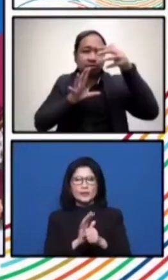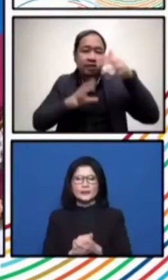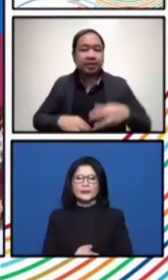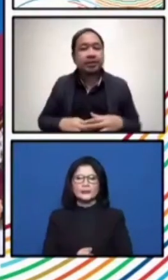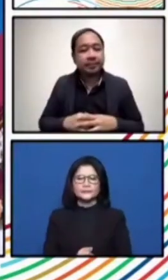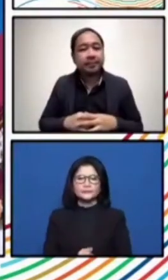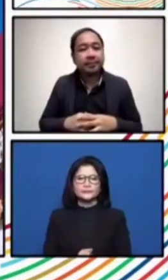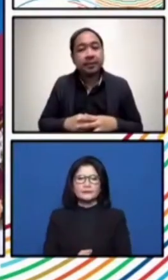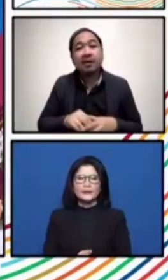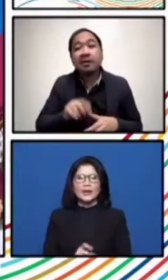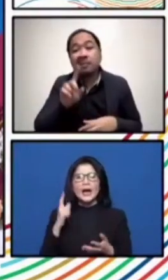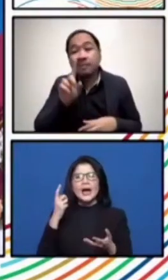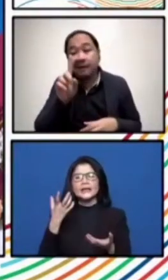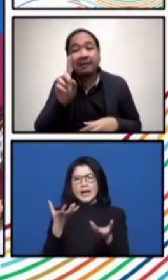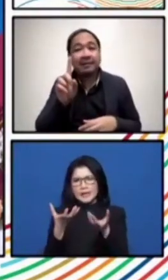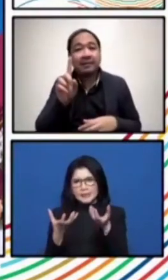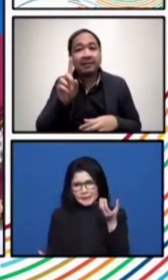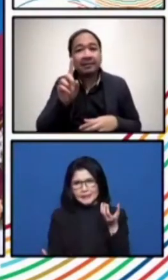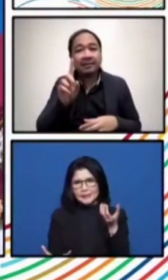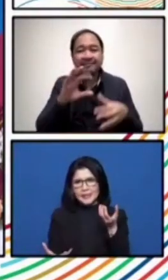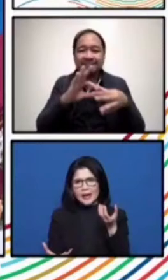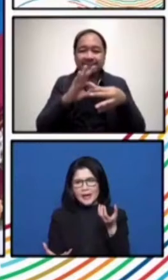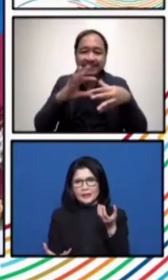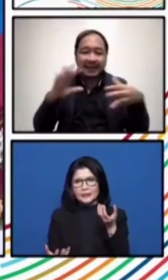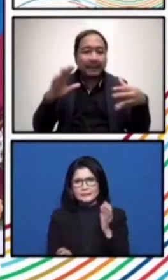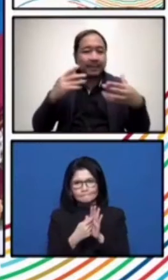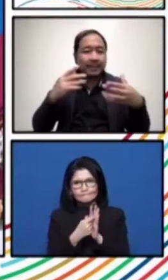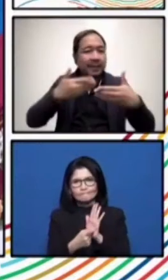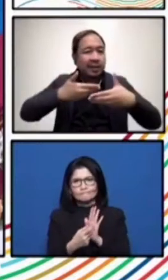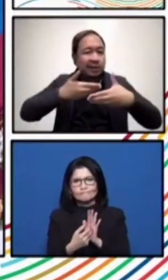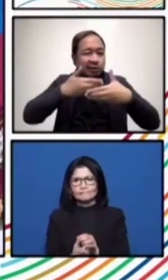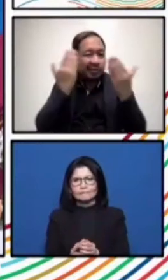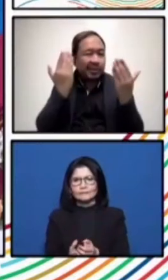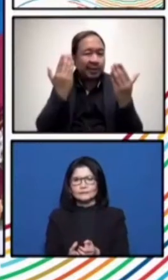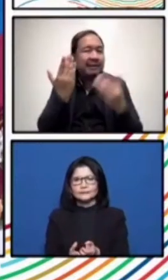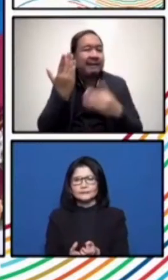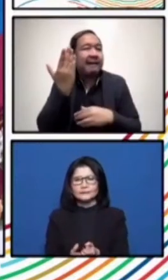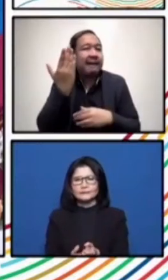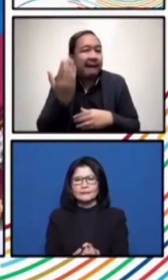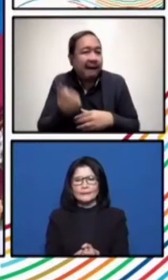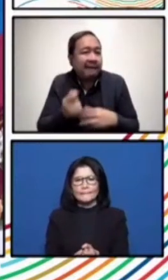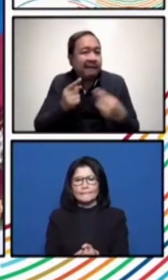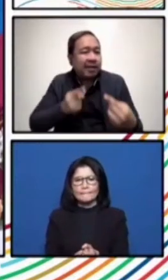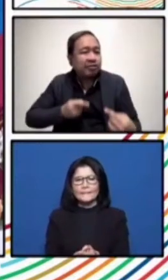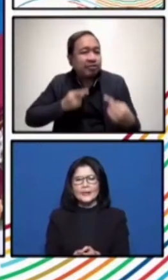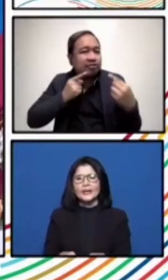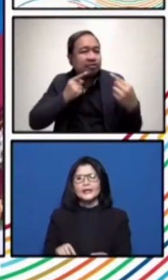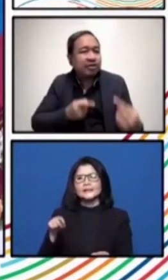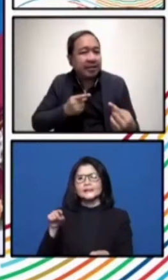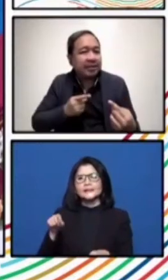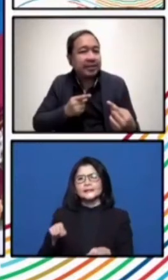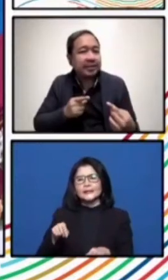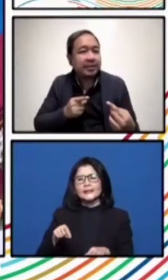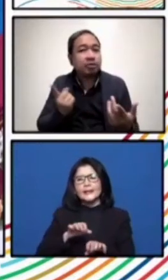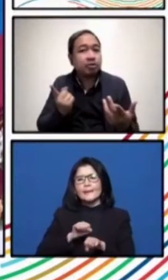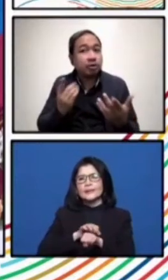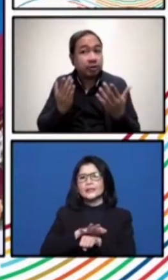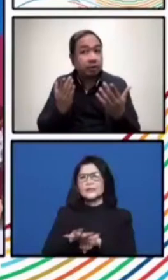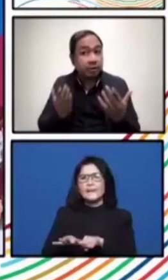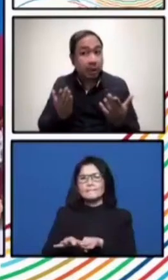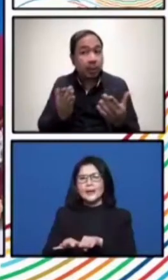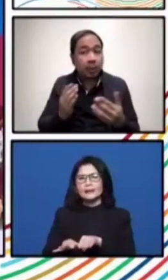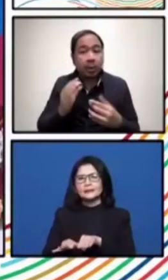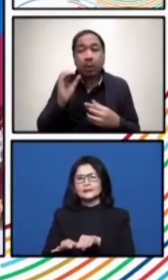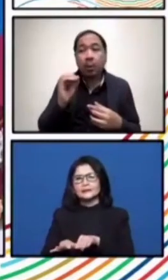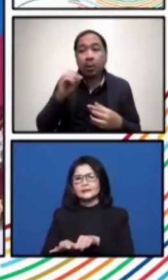critical Gap and also challenges situations remind for person with disability and obedience to